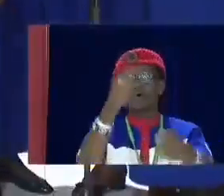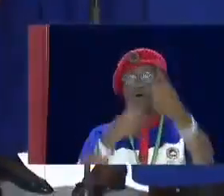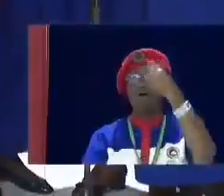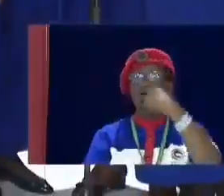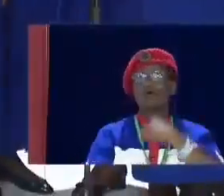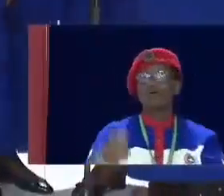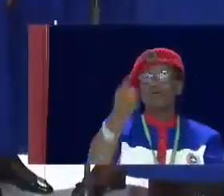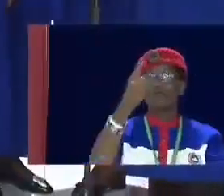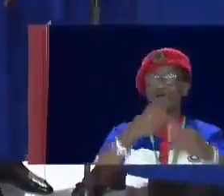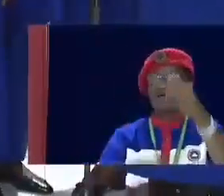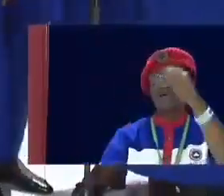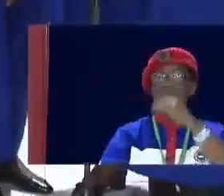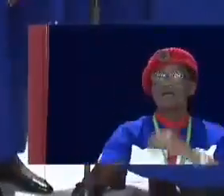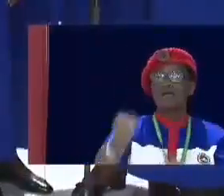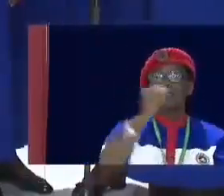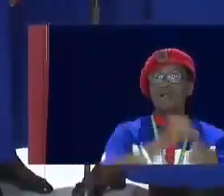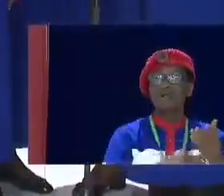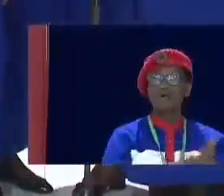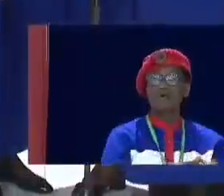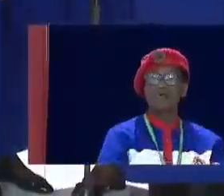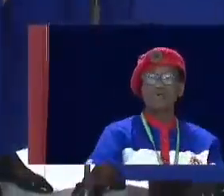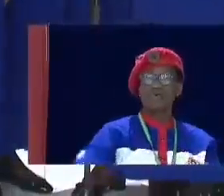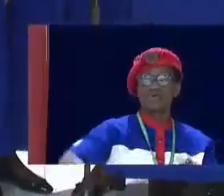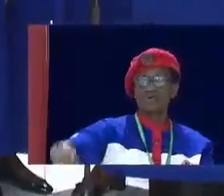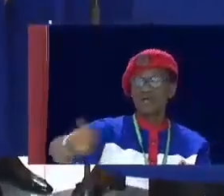Wa, emi mimo.